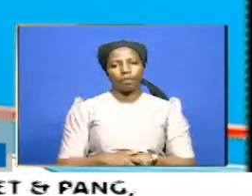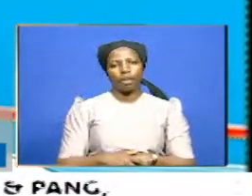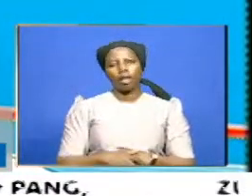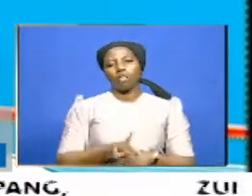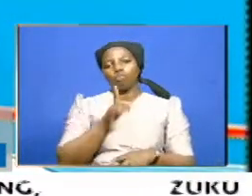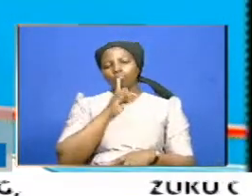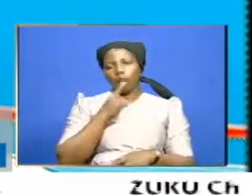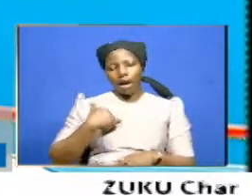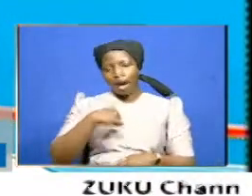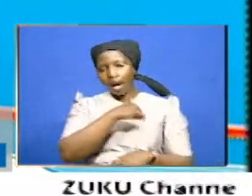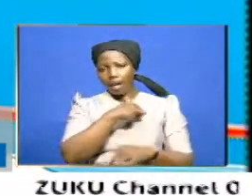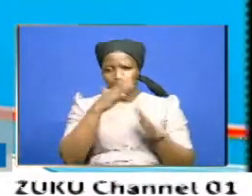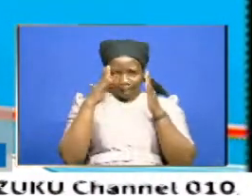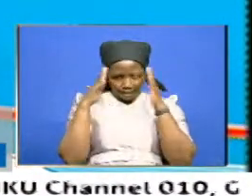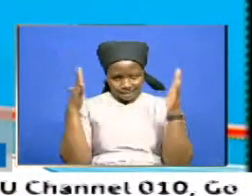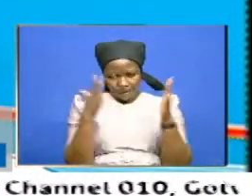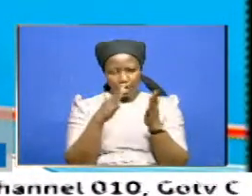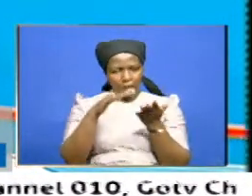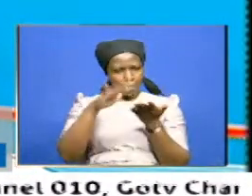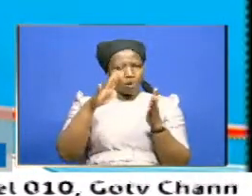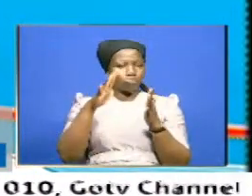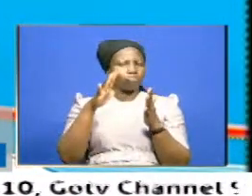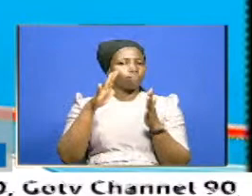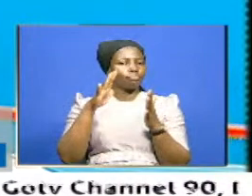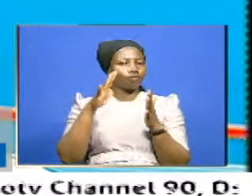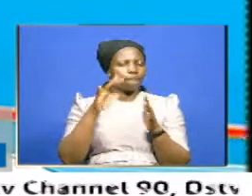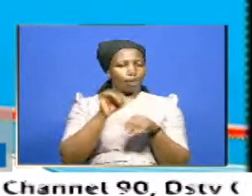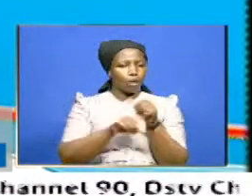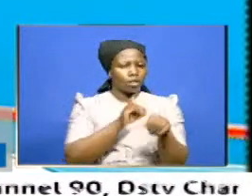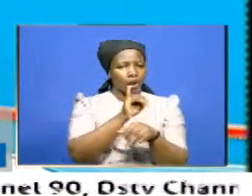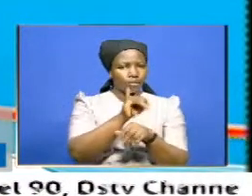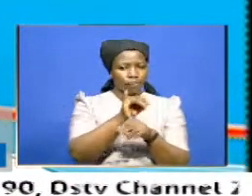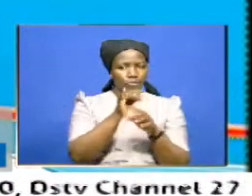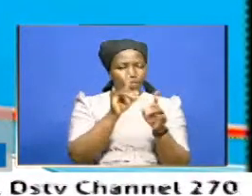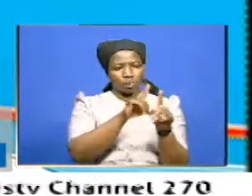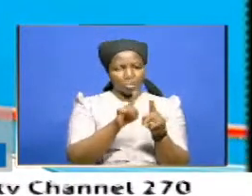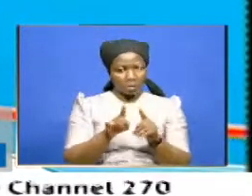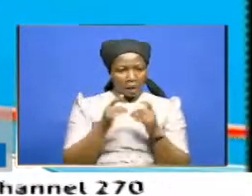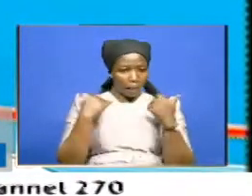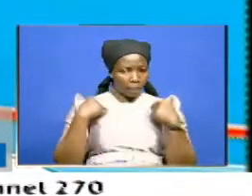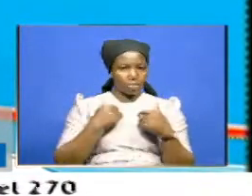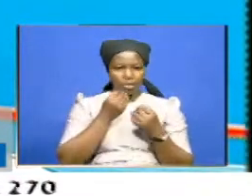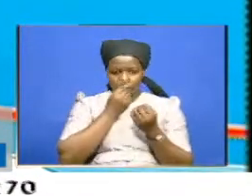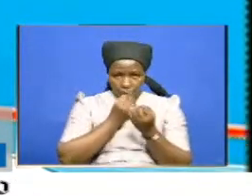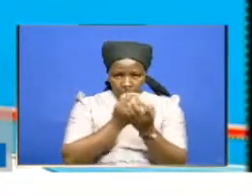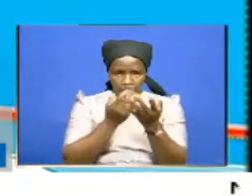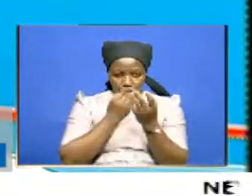be looking into more details around that. And of course, I've been telling you that